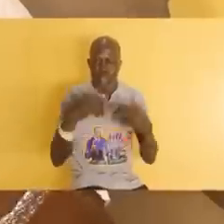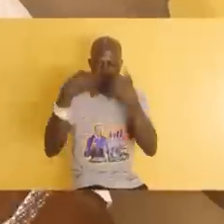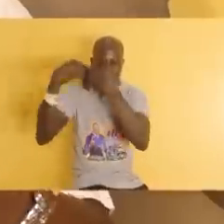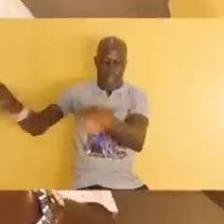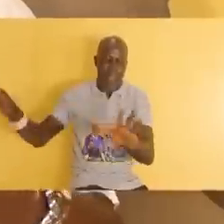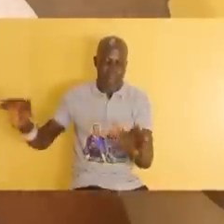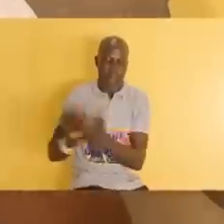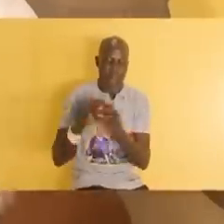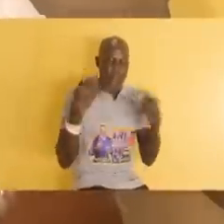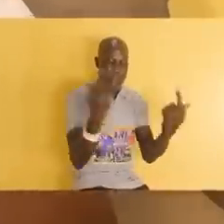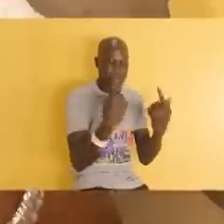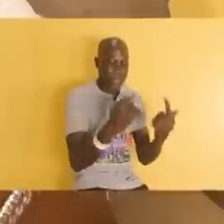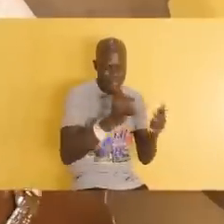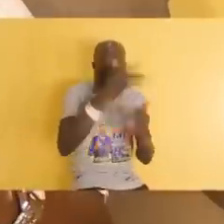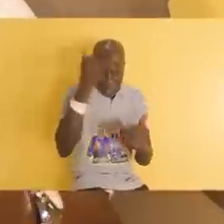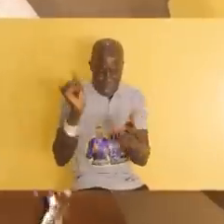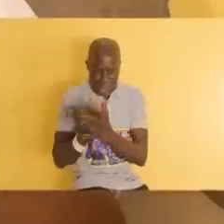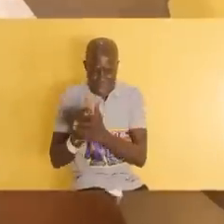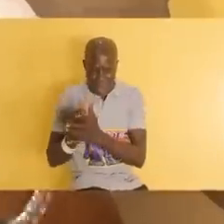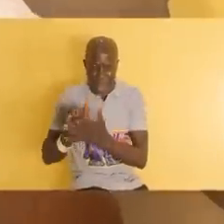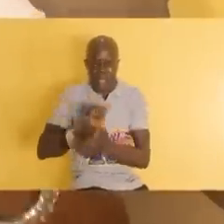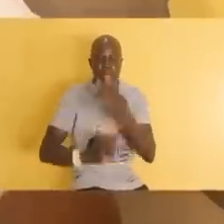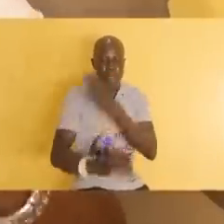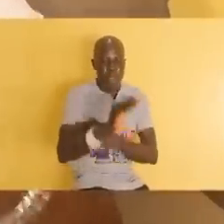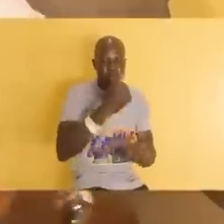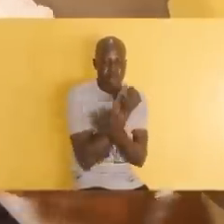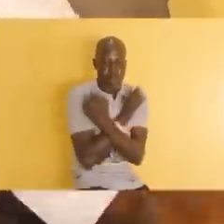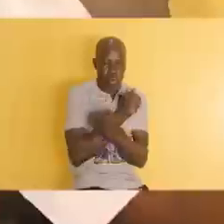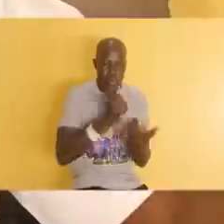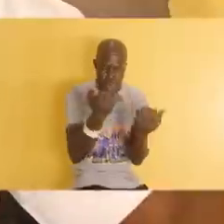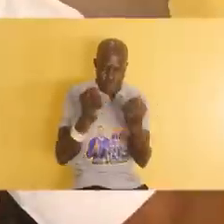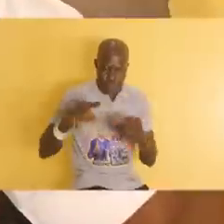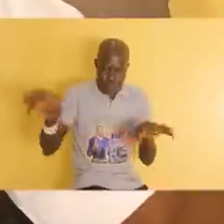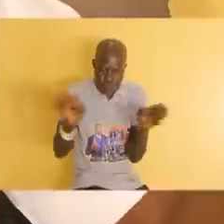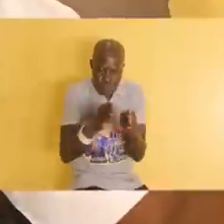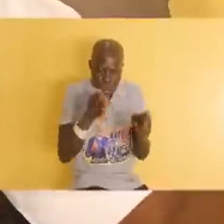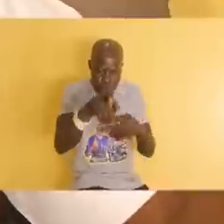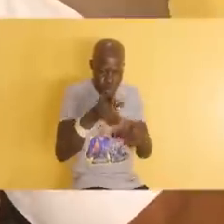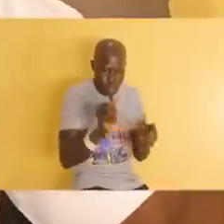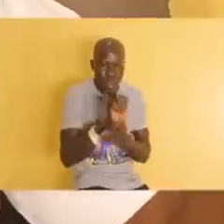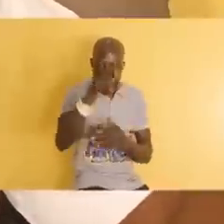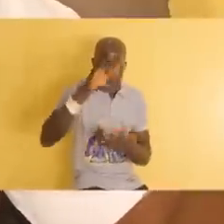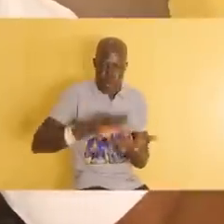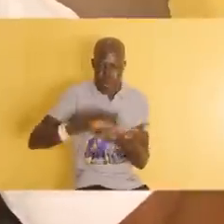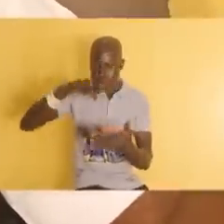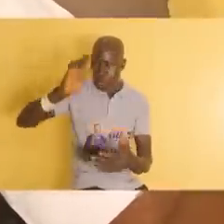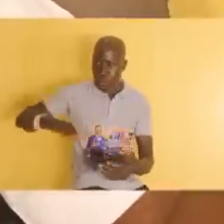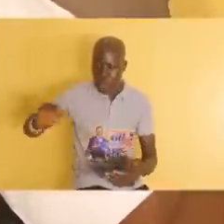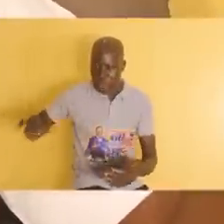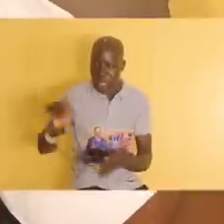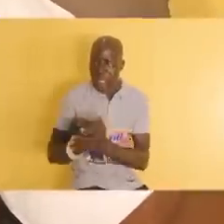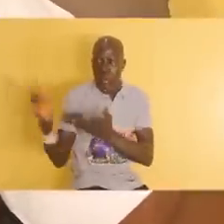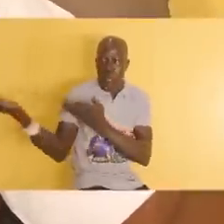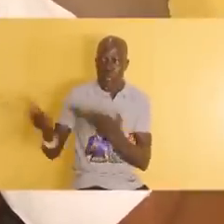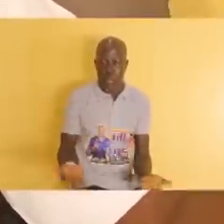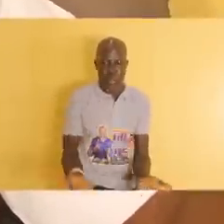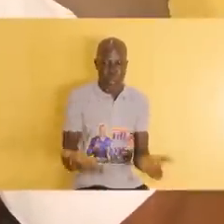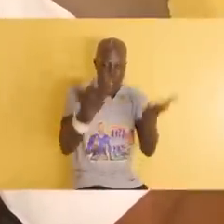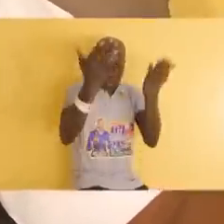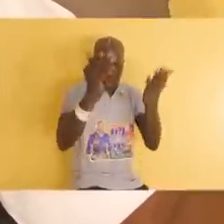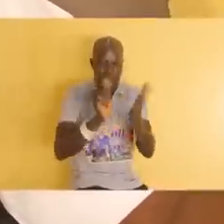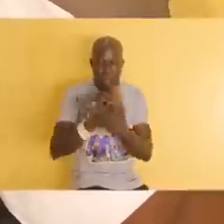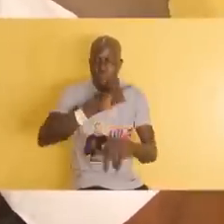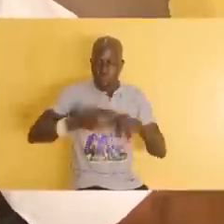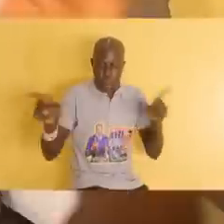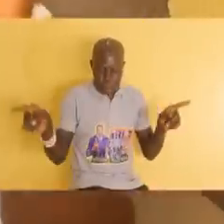fu essence you need to flee away from sin nitori pe because olorun fe so mo God wants to move further iwo omo ologo you glorious God o fe gbe osoke he wants to elevate